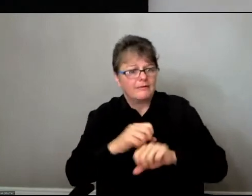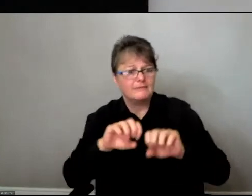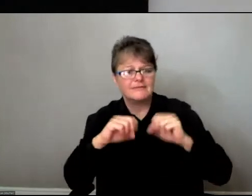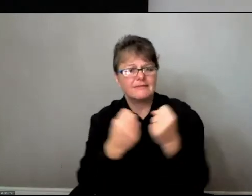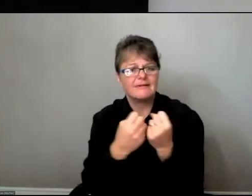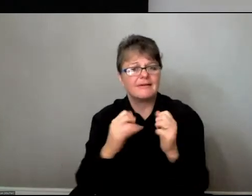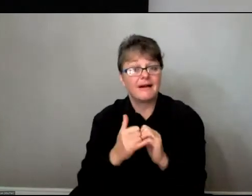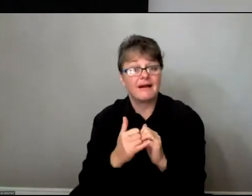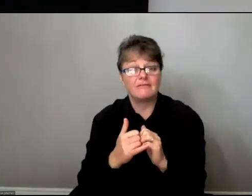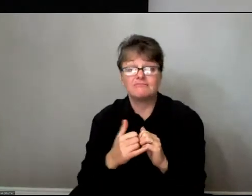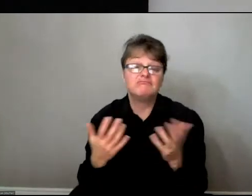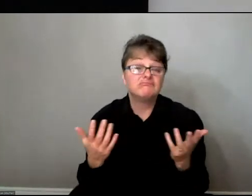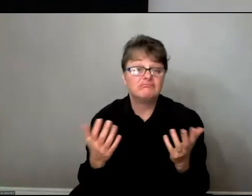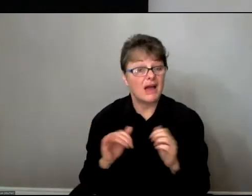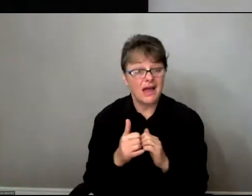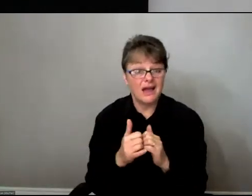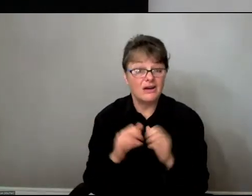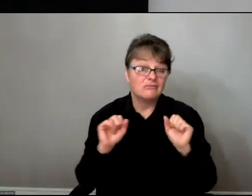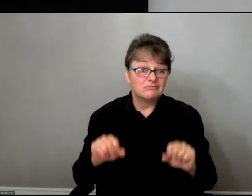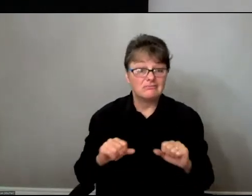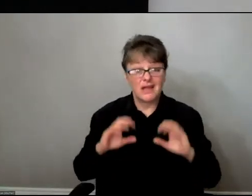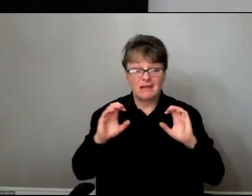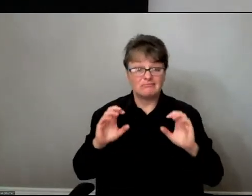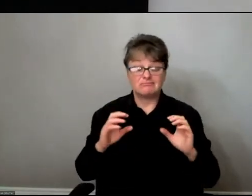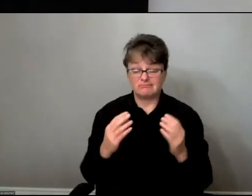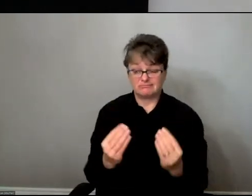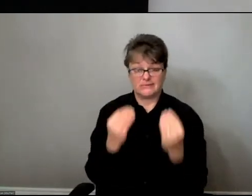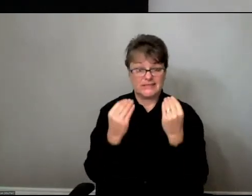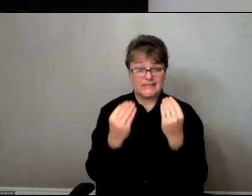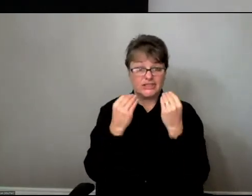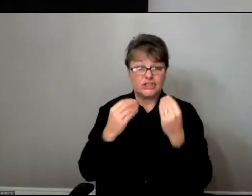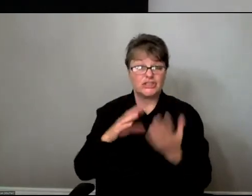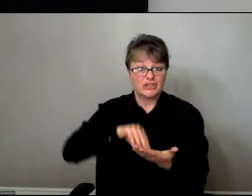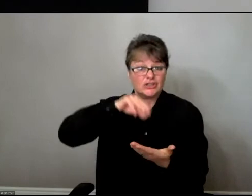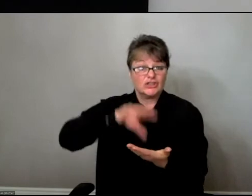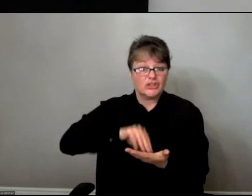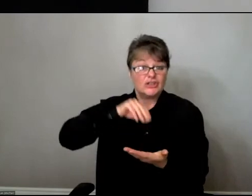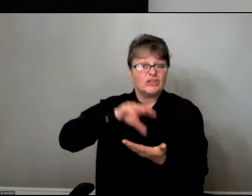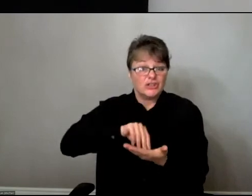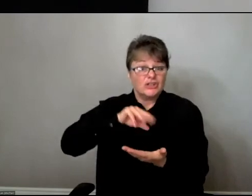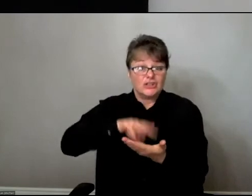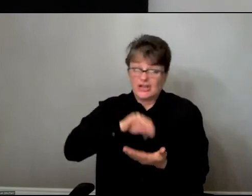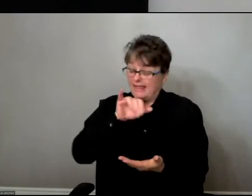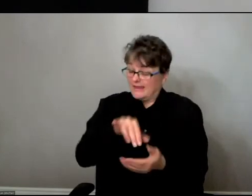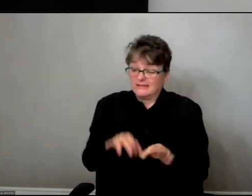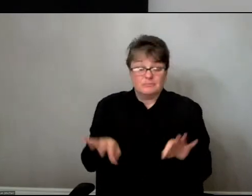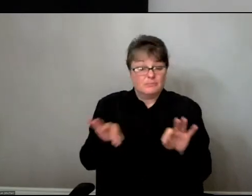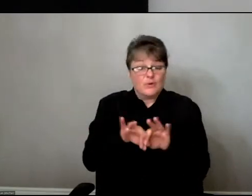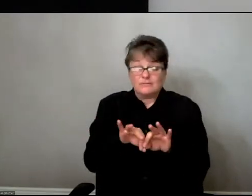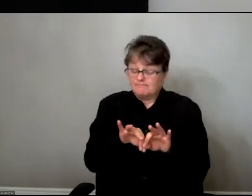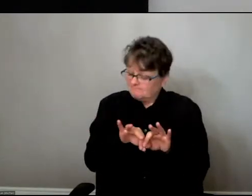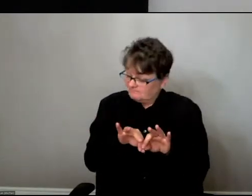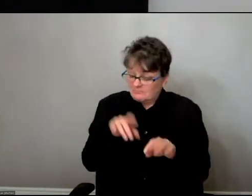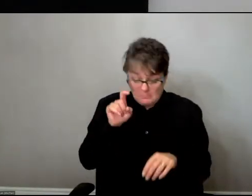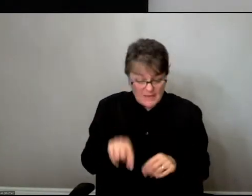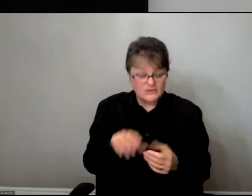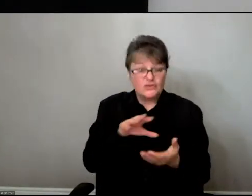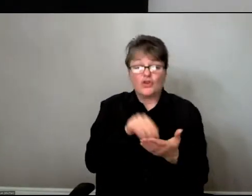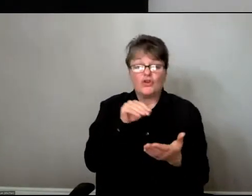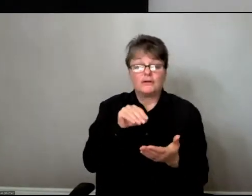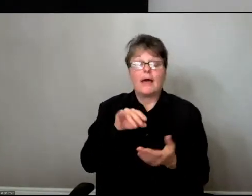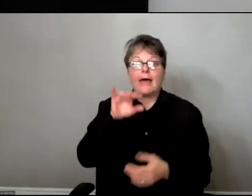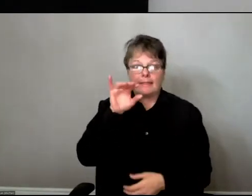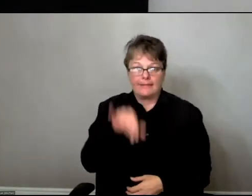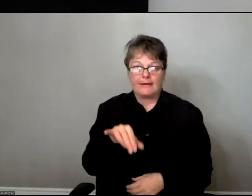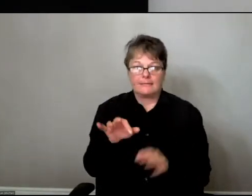Educating ourselves on the dynamics of gender and relationship violence is the key here. At a very early age, we need to teach